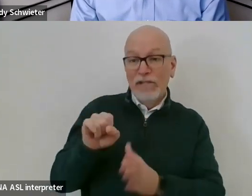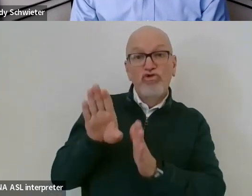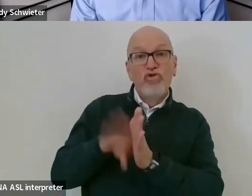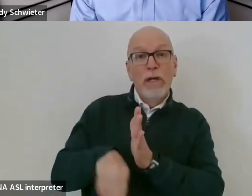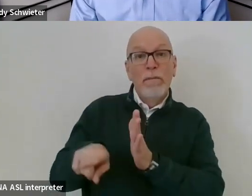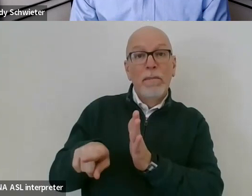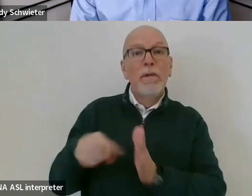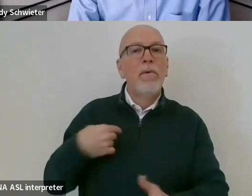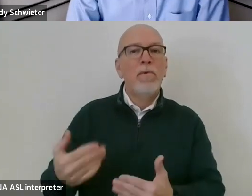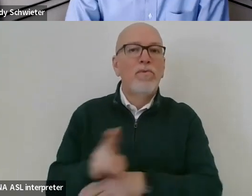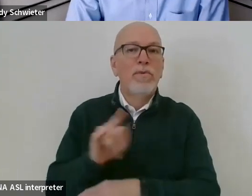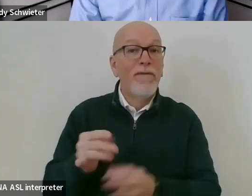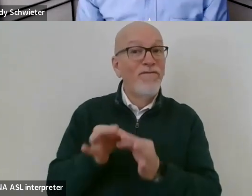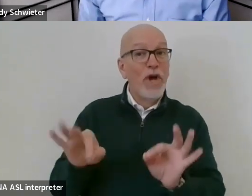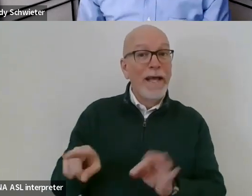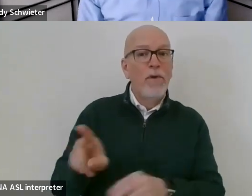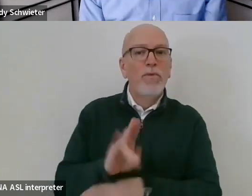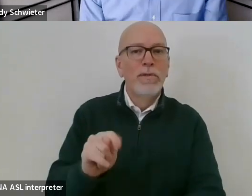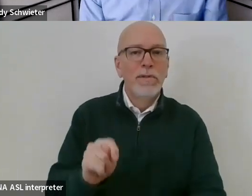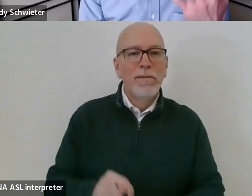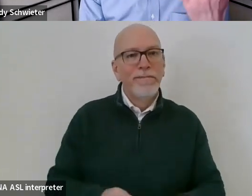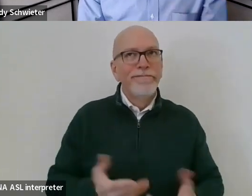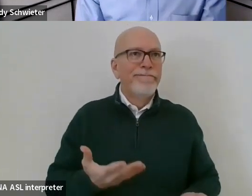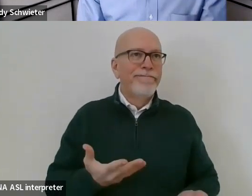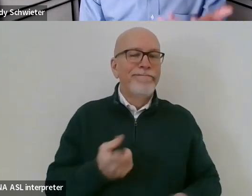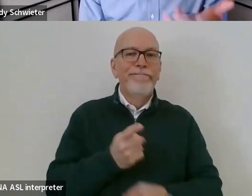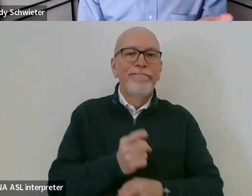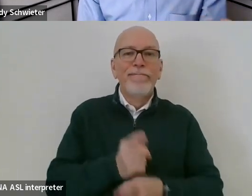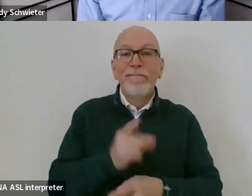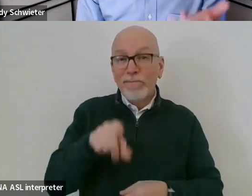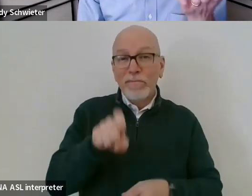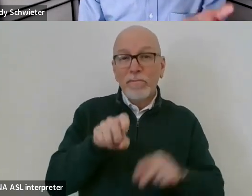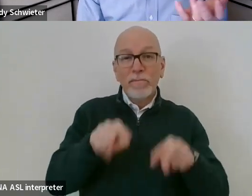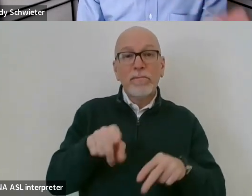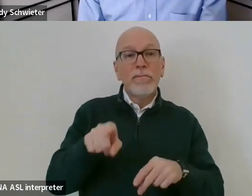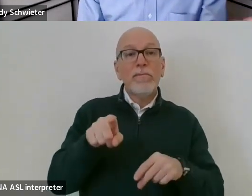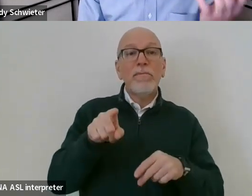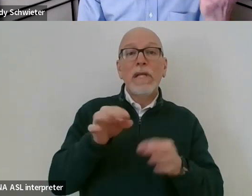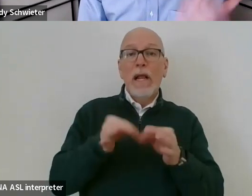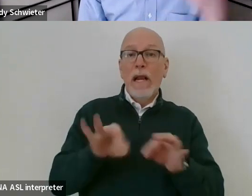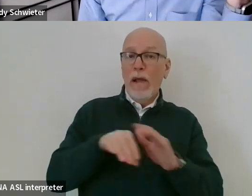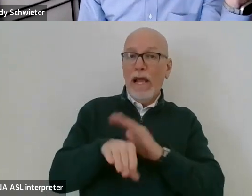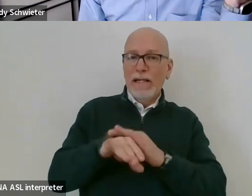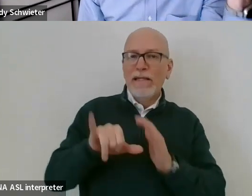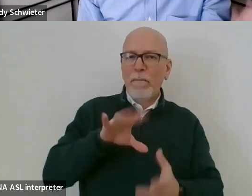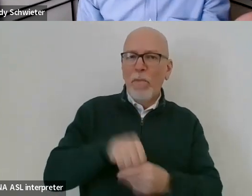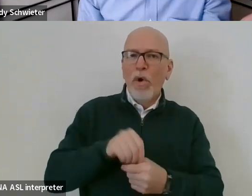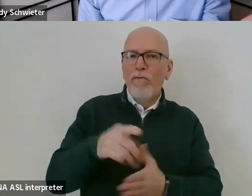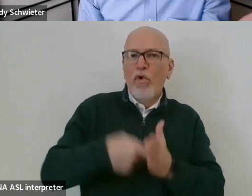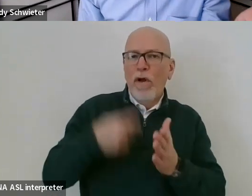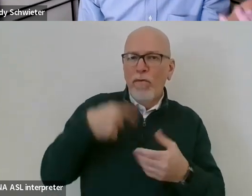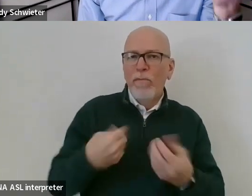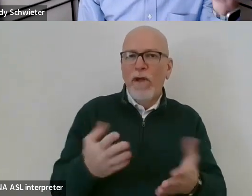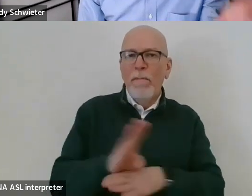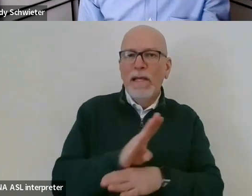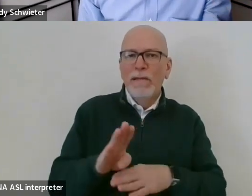it. And that's tough. I mean, you need to view language access as part of the cost of doing business when you are providing